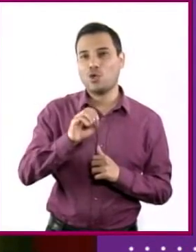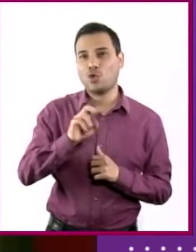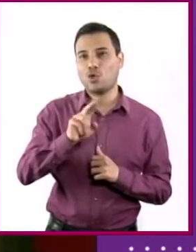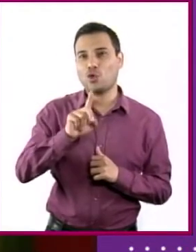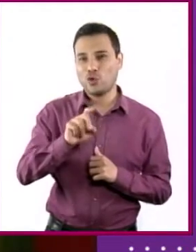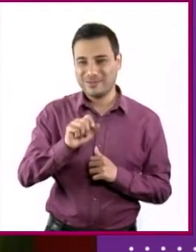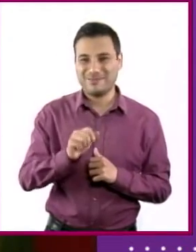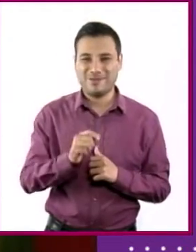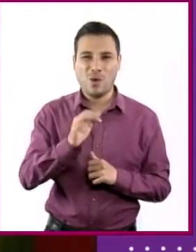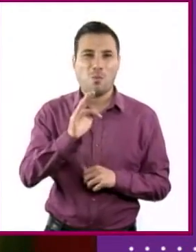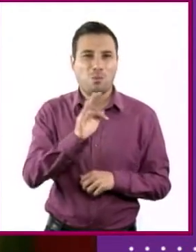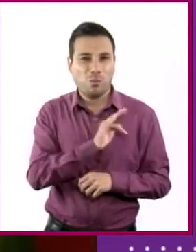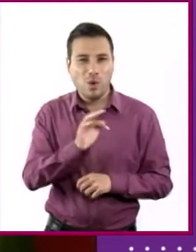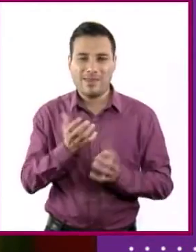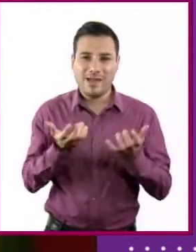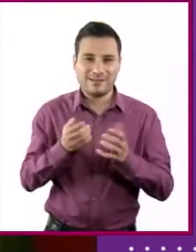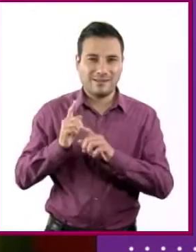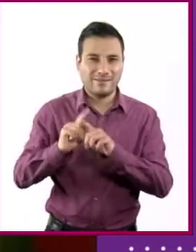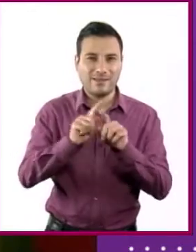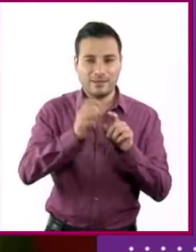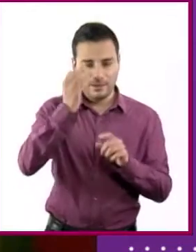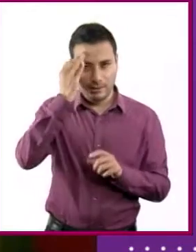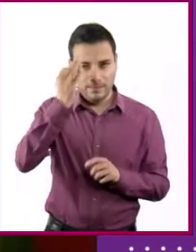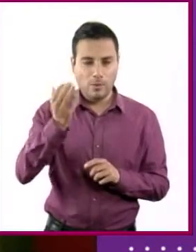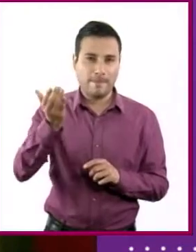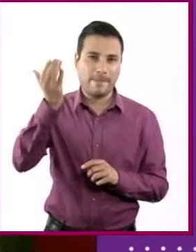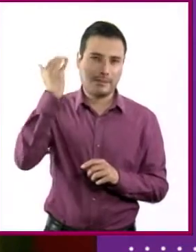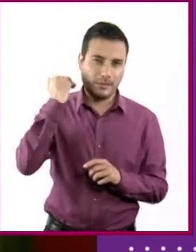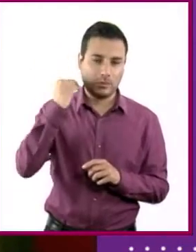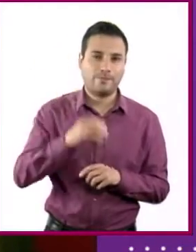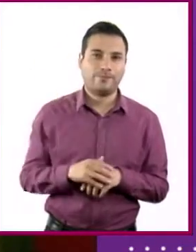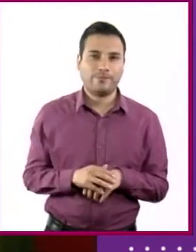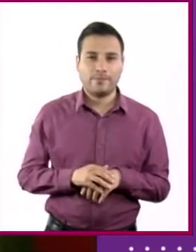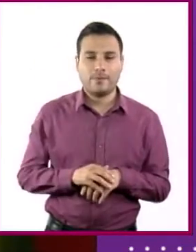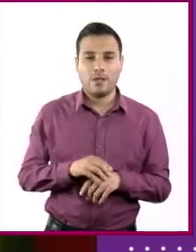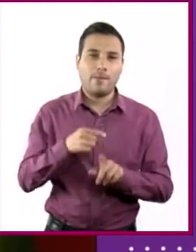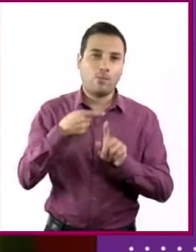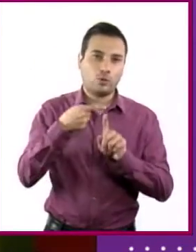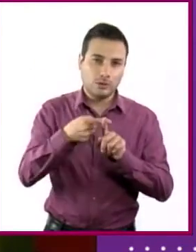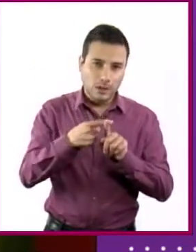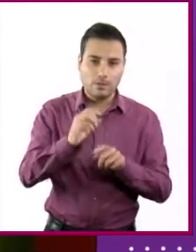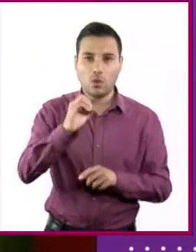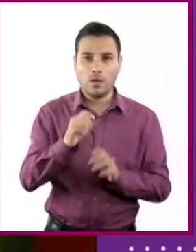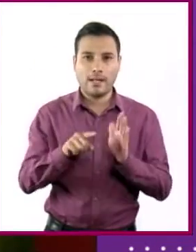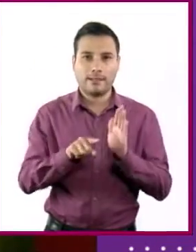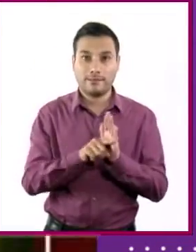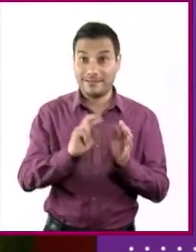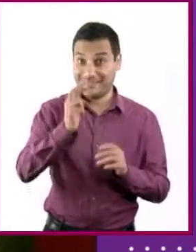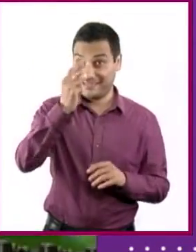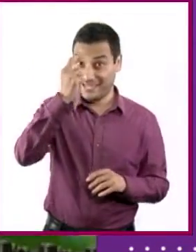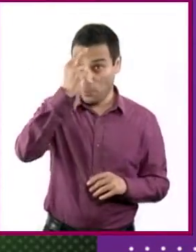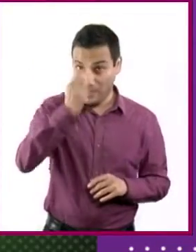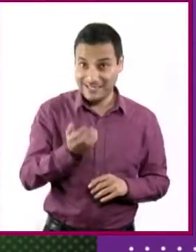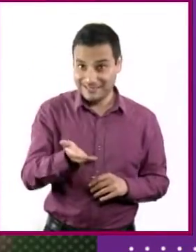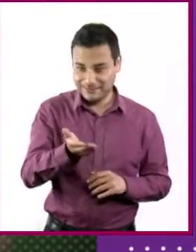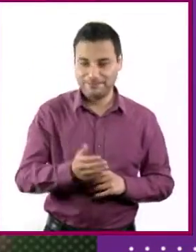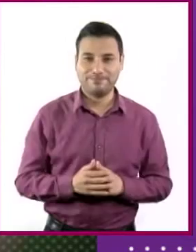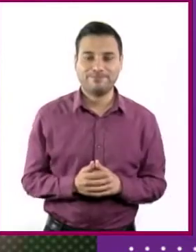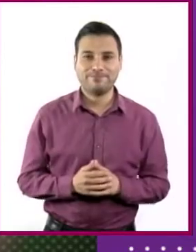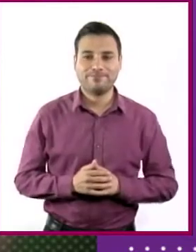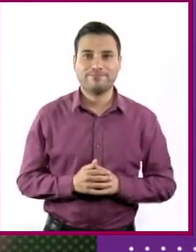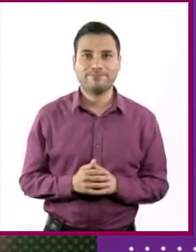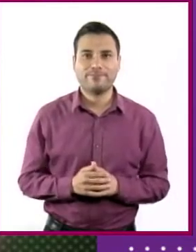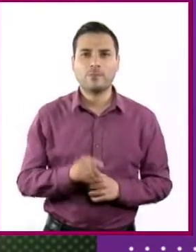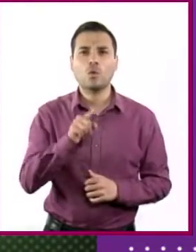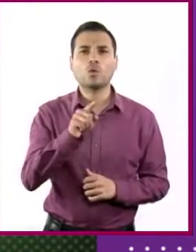habilidades en tiempo pasado, tanto en forma positiva como negativa. Recordemos la lección. What things